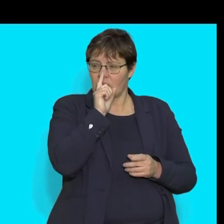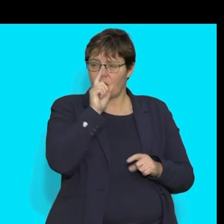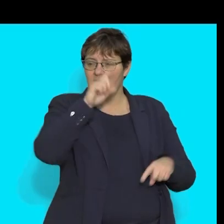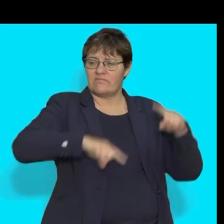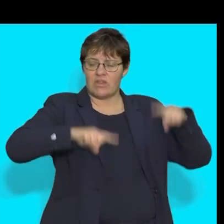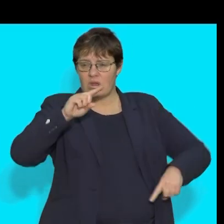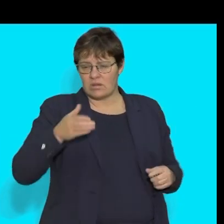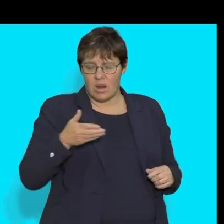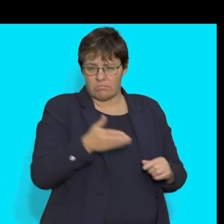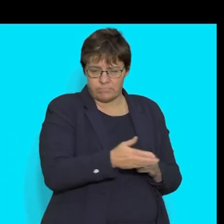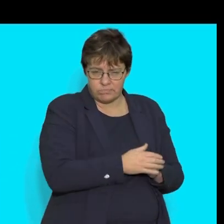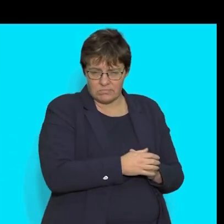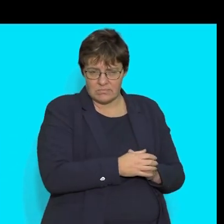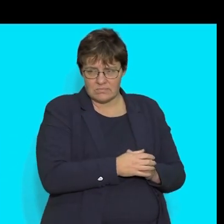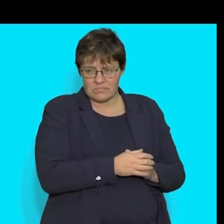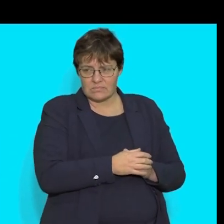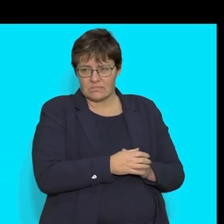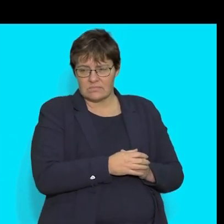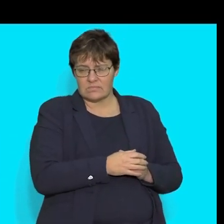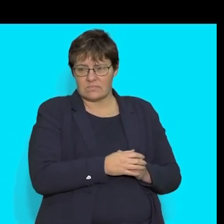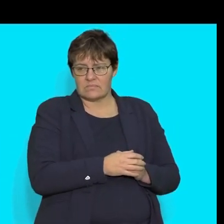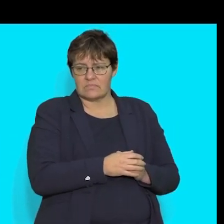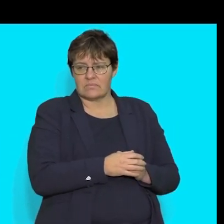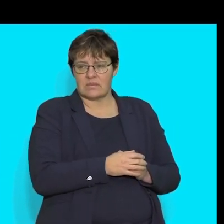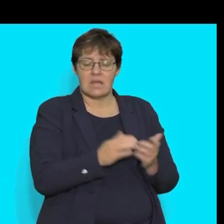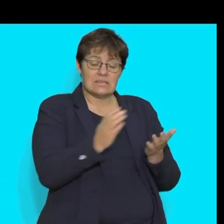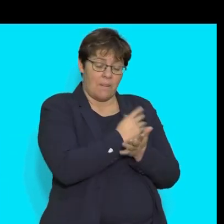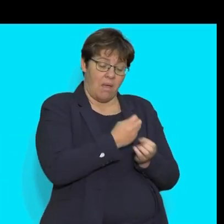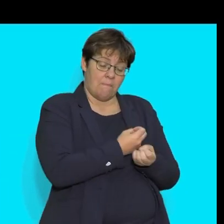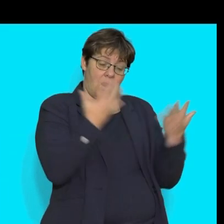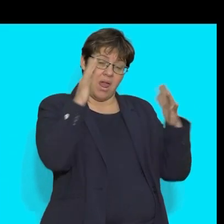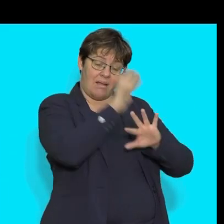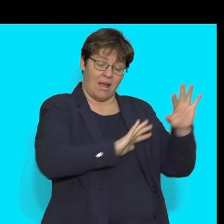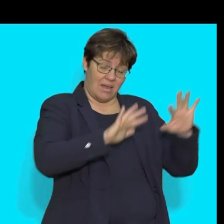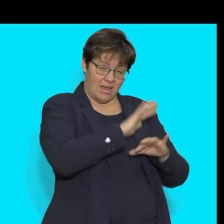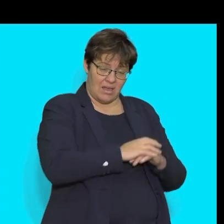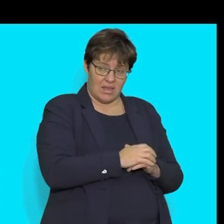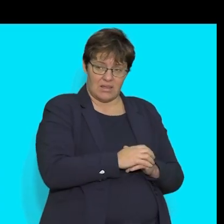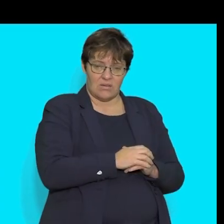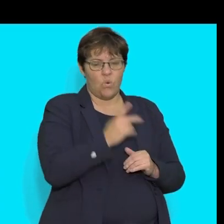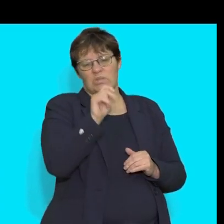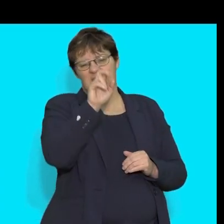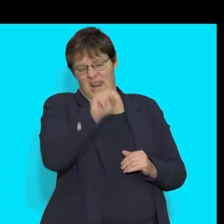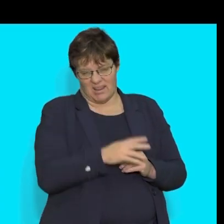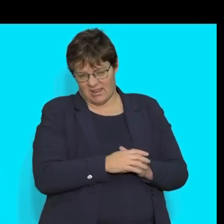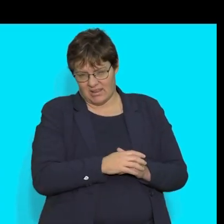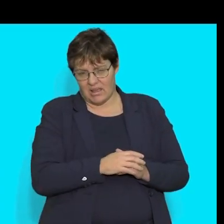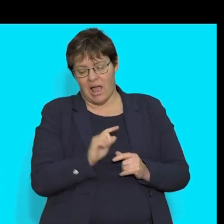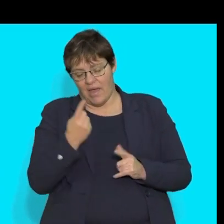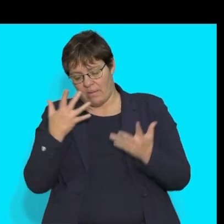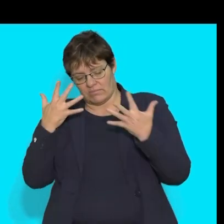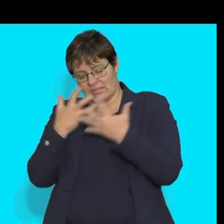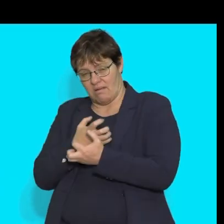that exists amongst these mice, some are brightly colored or tan in color, others are